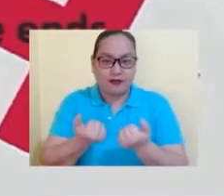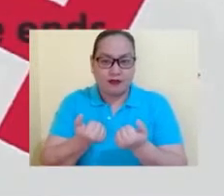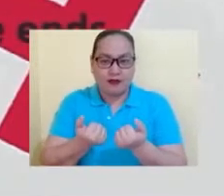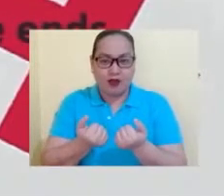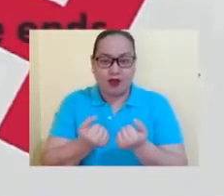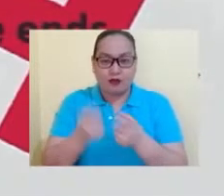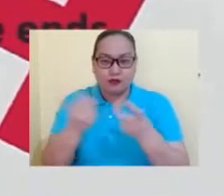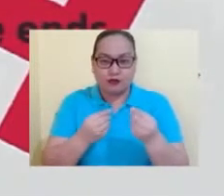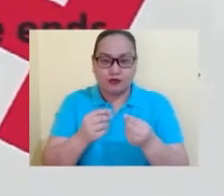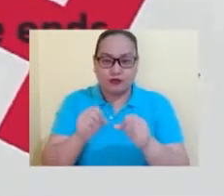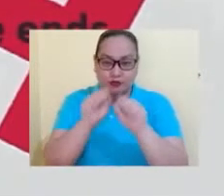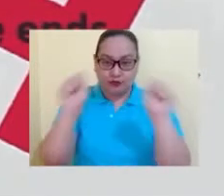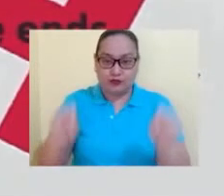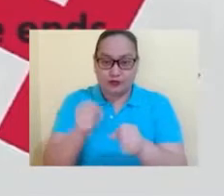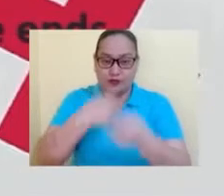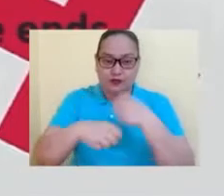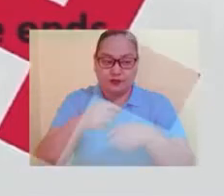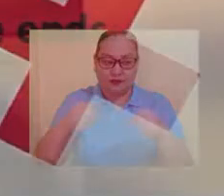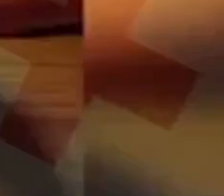How to do square knot?